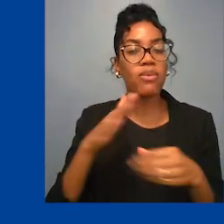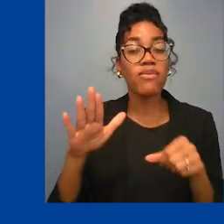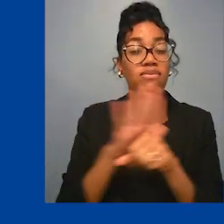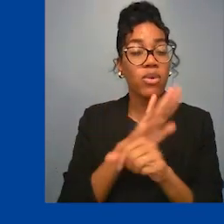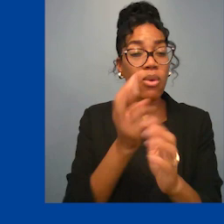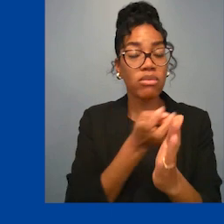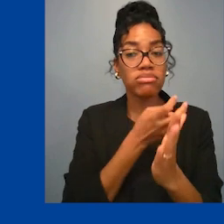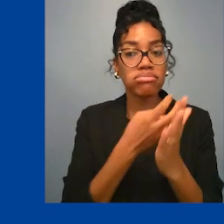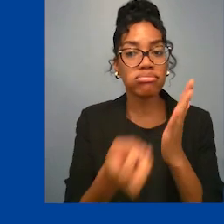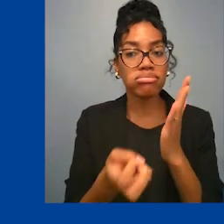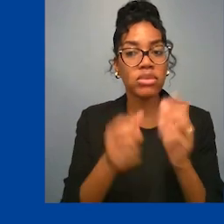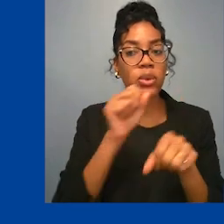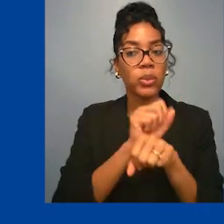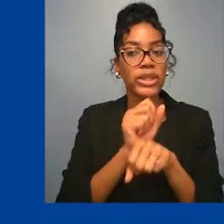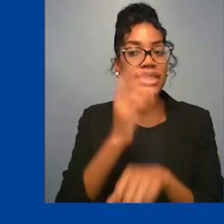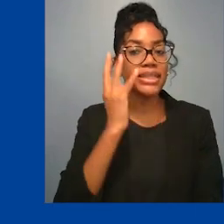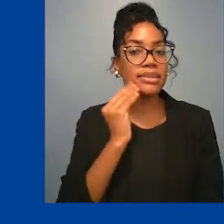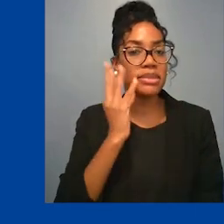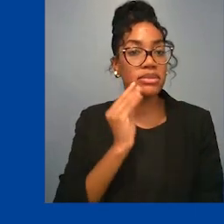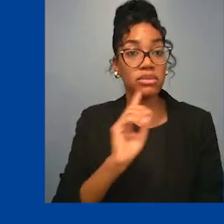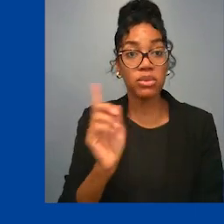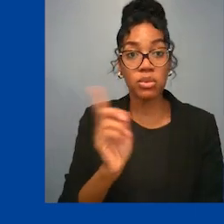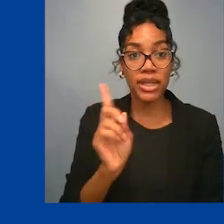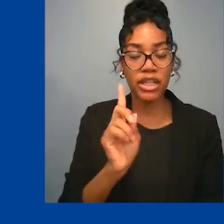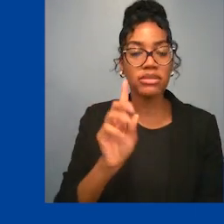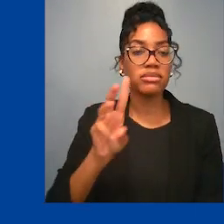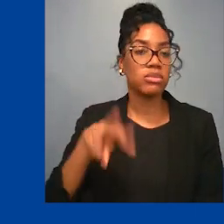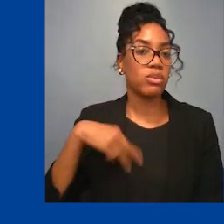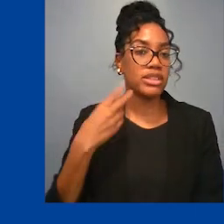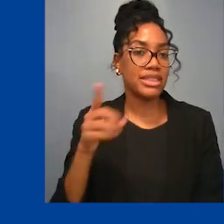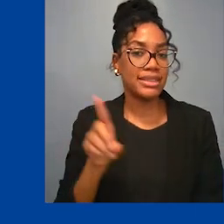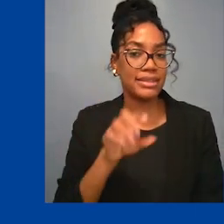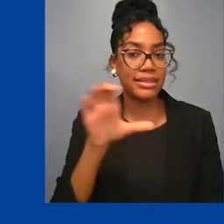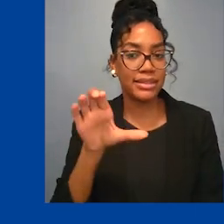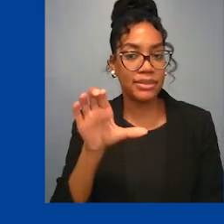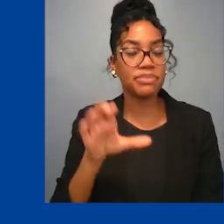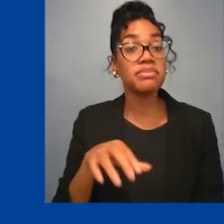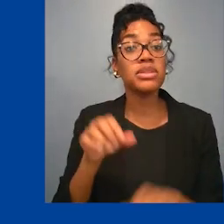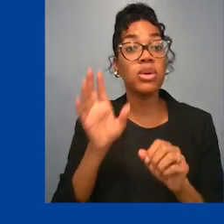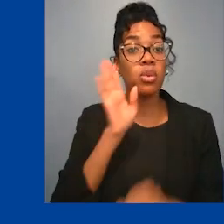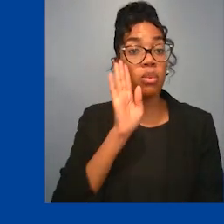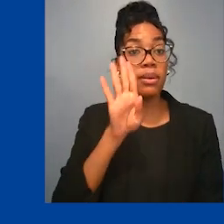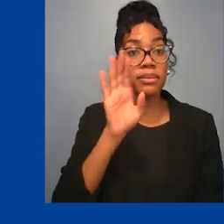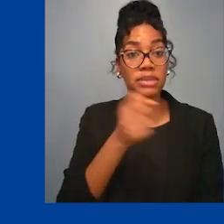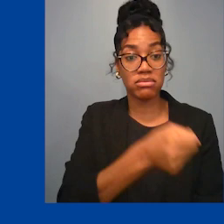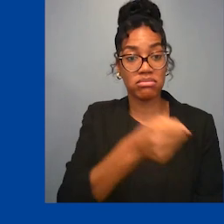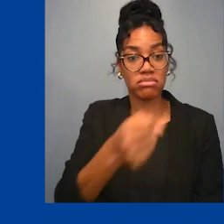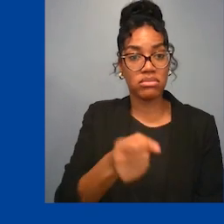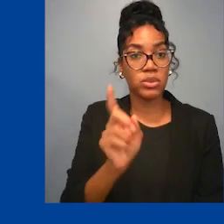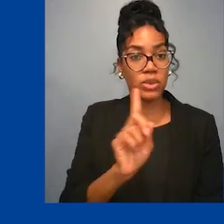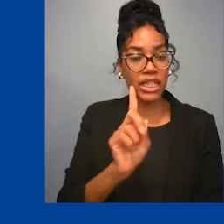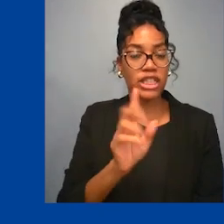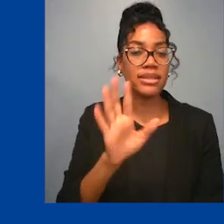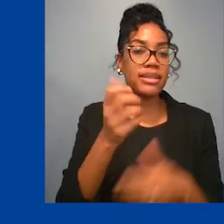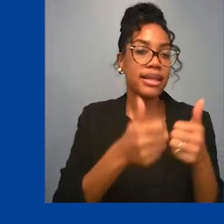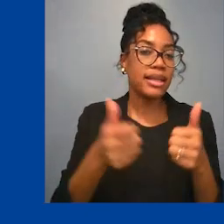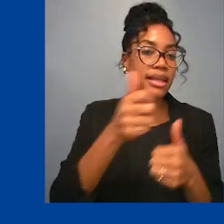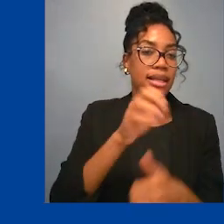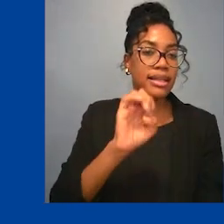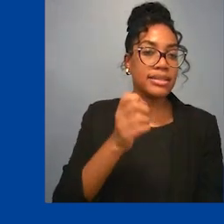region. Fellows should expect to be placed in either the executive or legislative branches of the federal government.